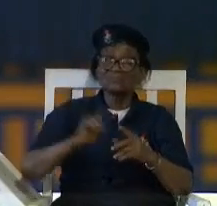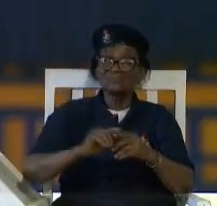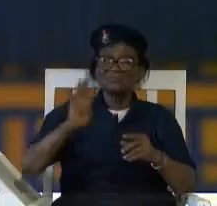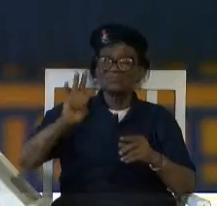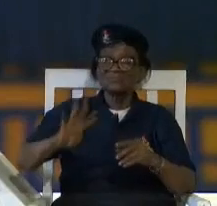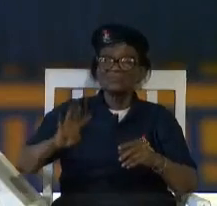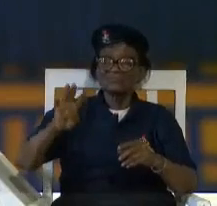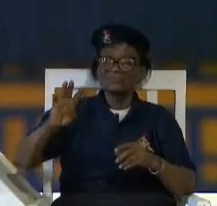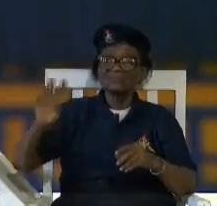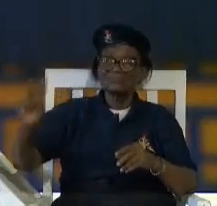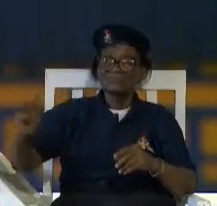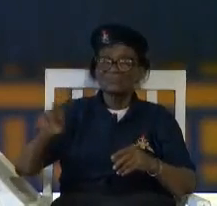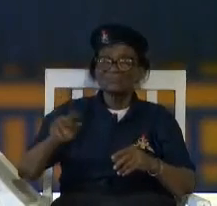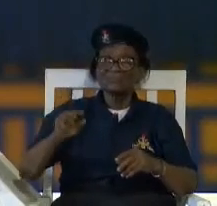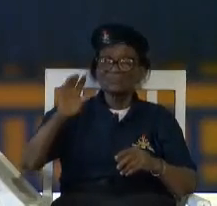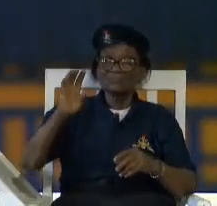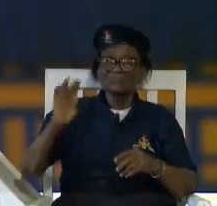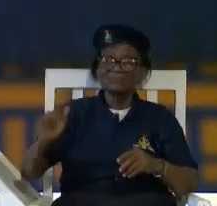Mark 1:40-42.